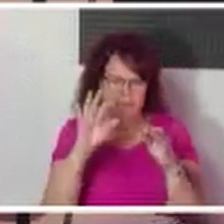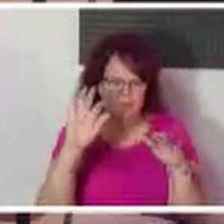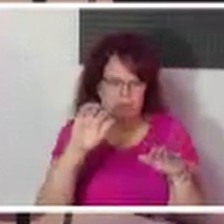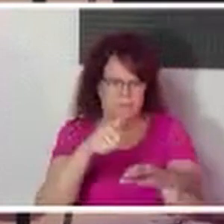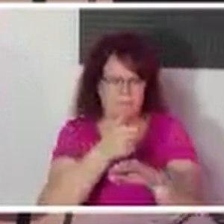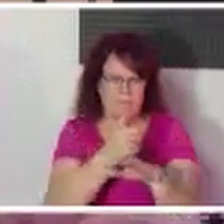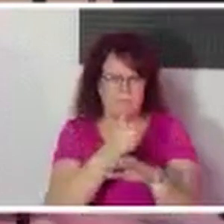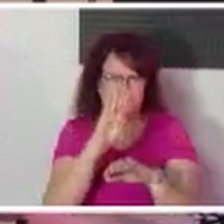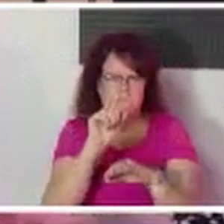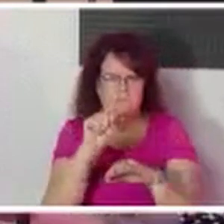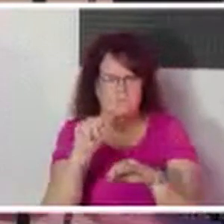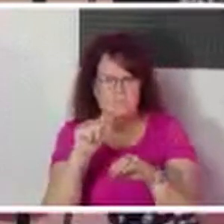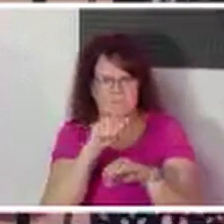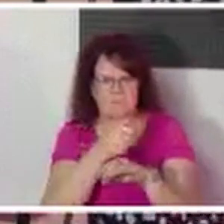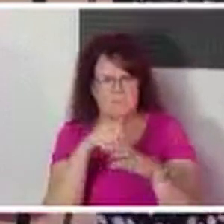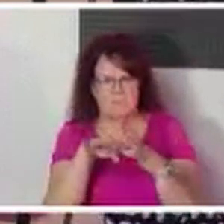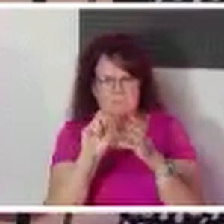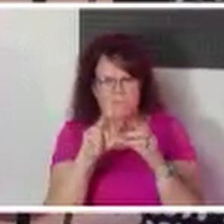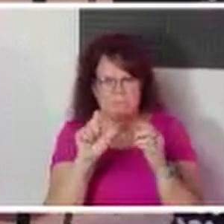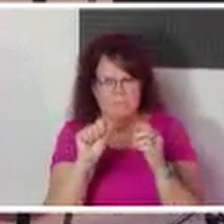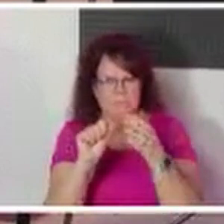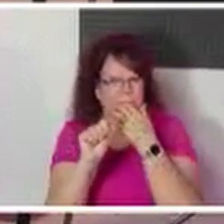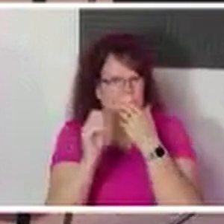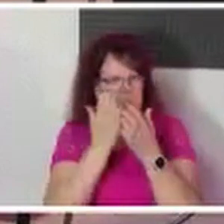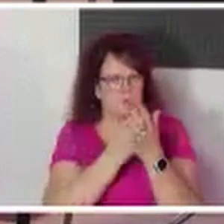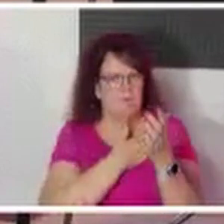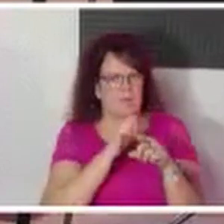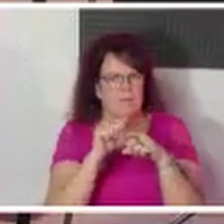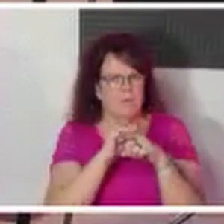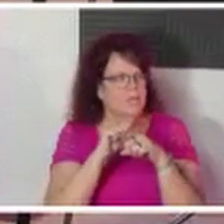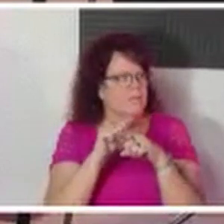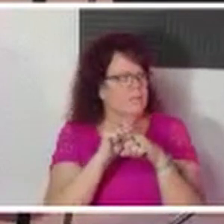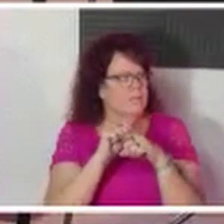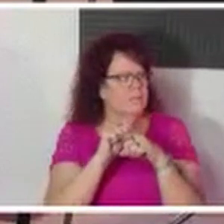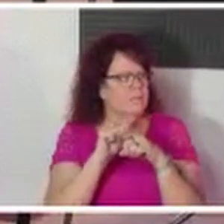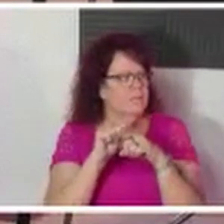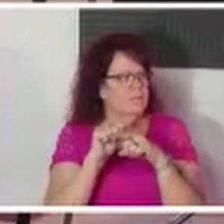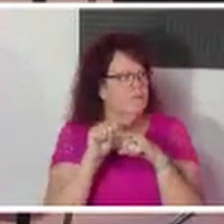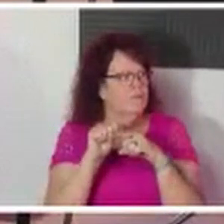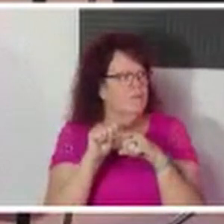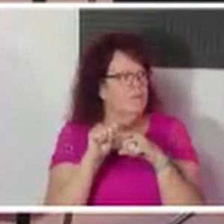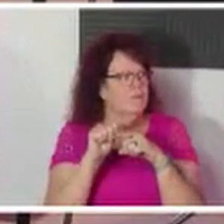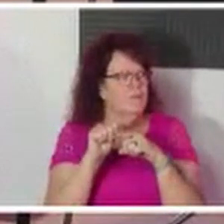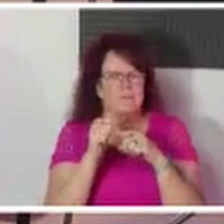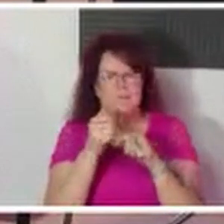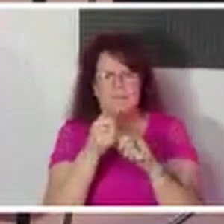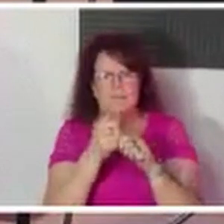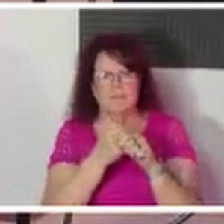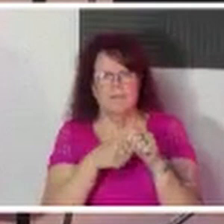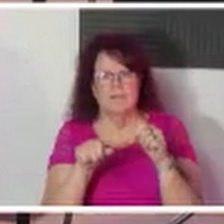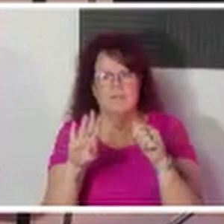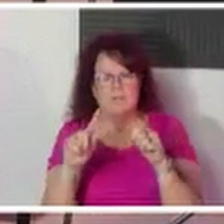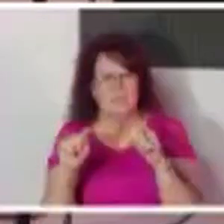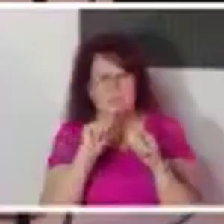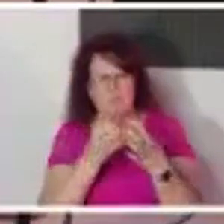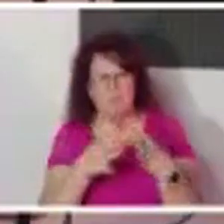faith settings, especially in a state like Oklahoma, part of my practices of my faith, really pivotal. There's an MLK